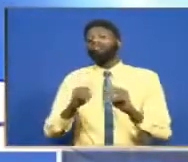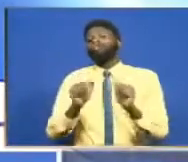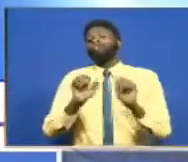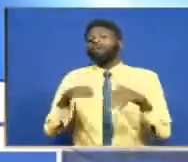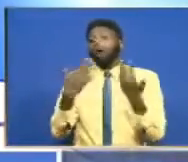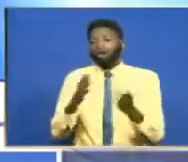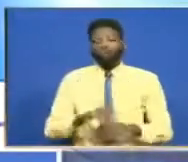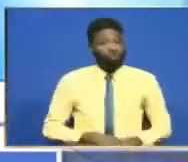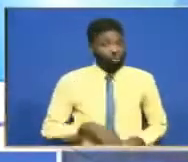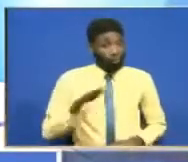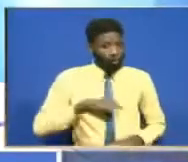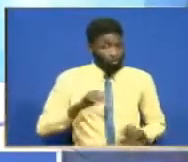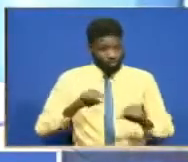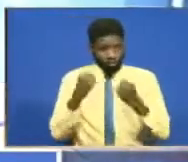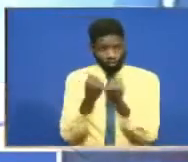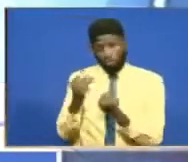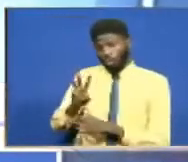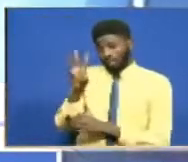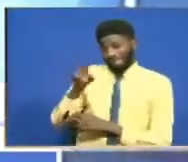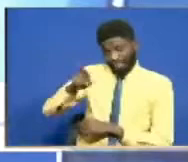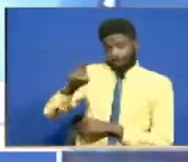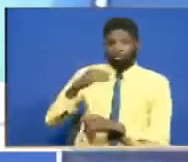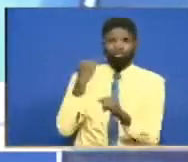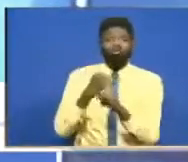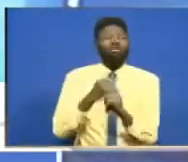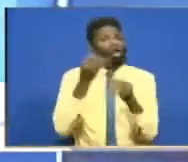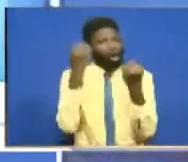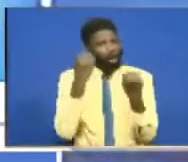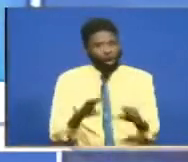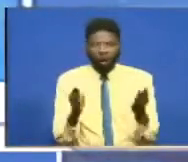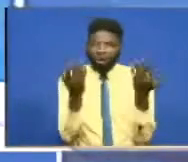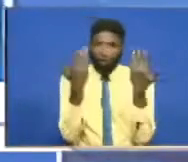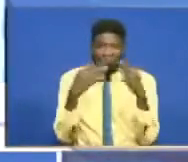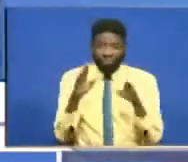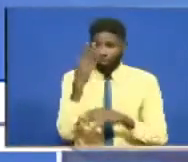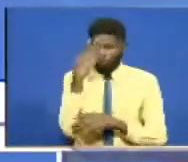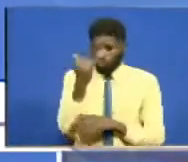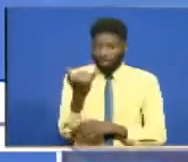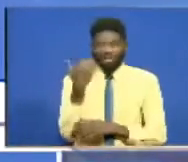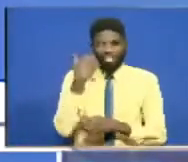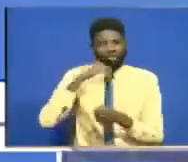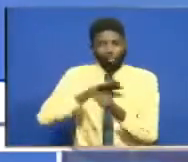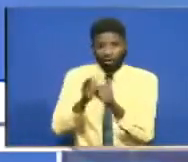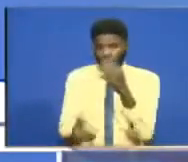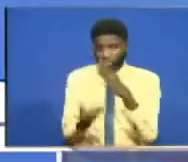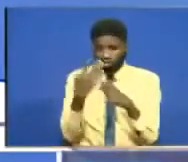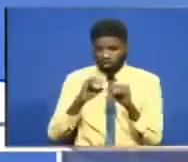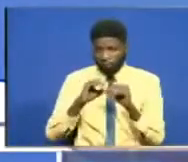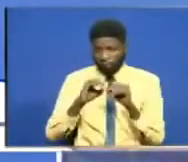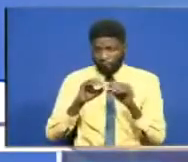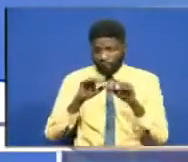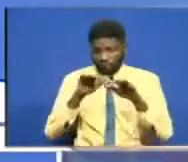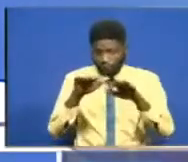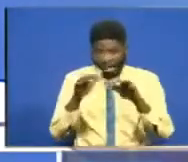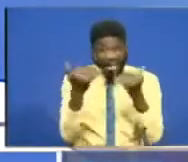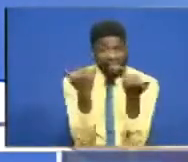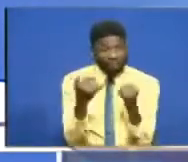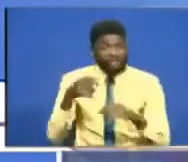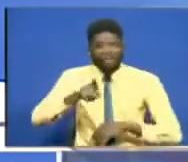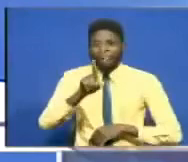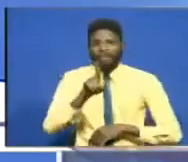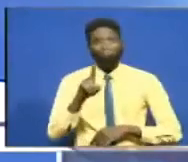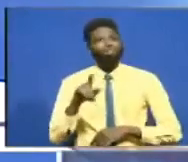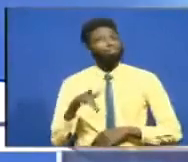women in Wajir who, after losing their jobs following the advent of the COVID-19 pandemic, instead of mopping over